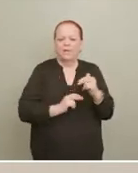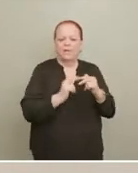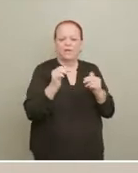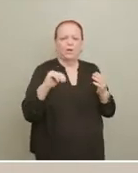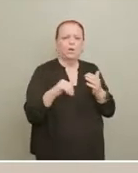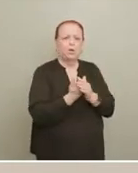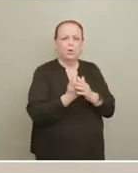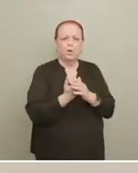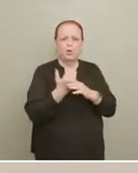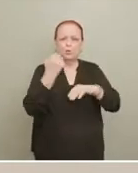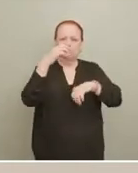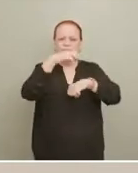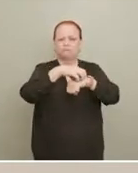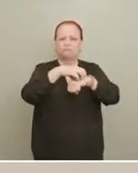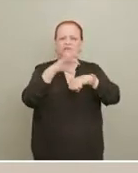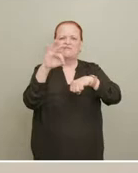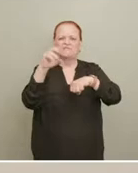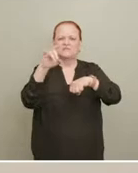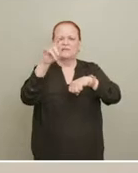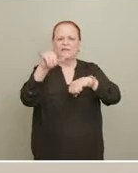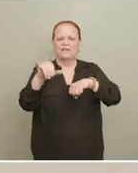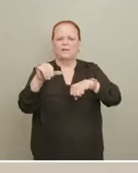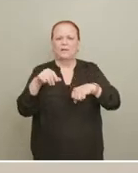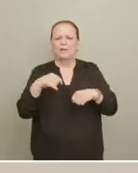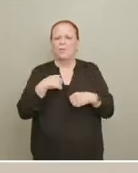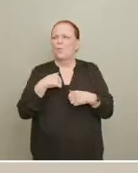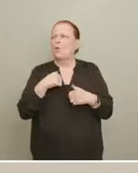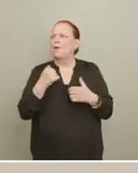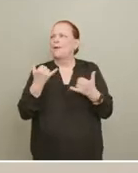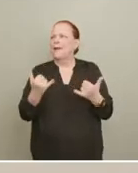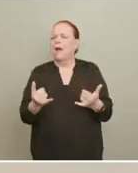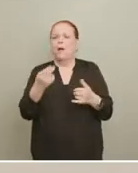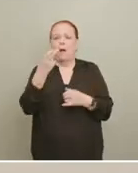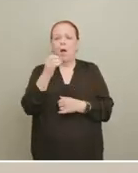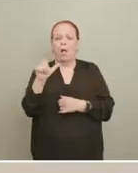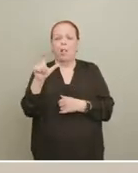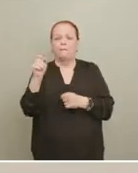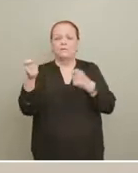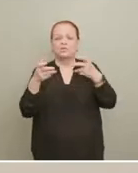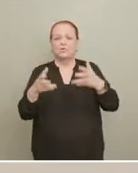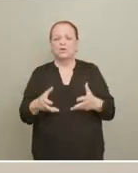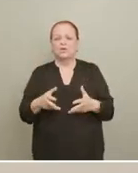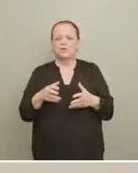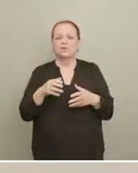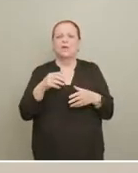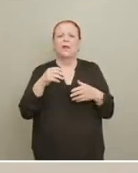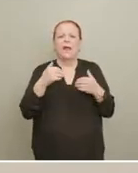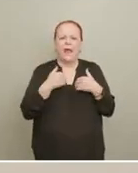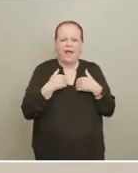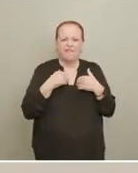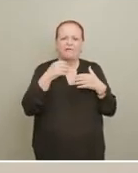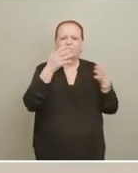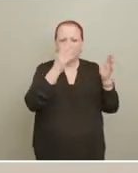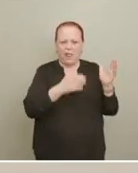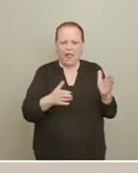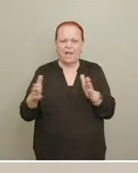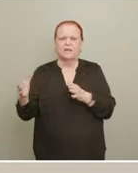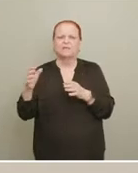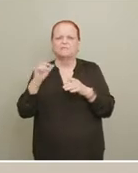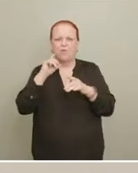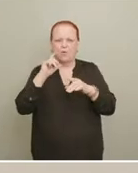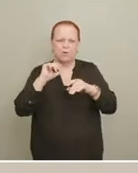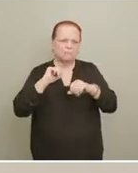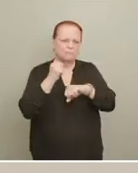building facilities. We're in the middle of building a facility right now at the Hall of Administration. We've got master plans in the works. And we do have